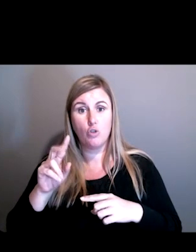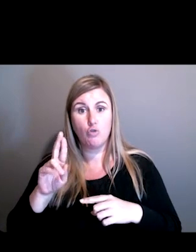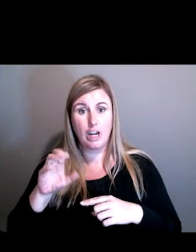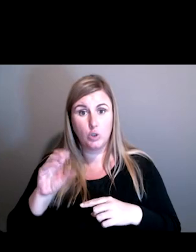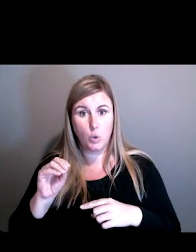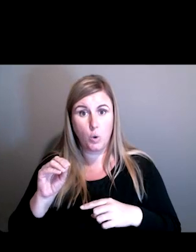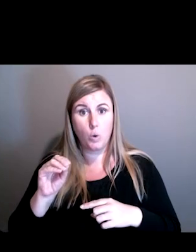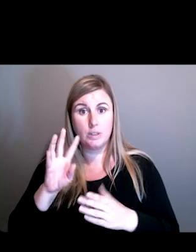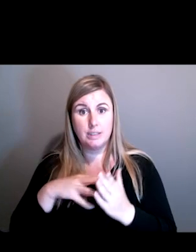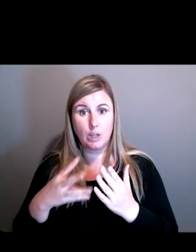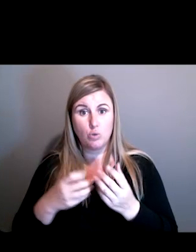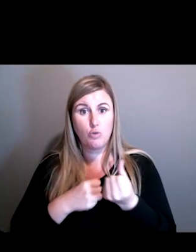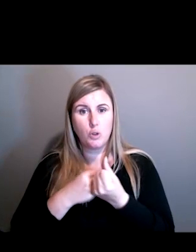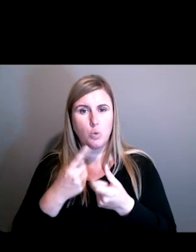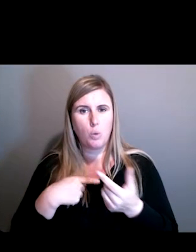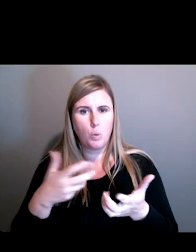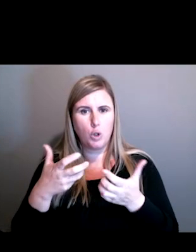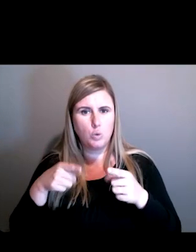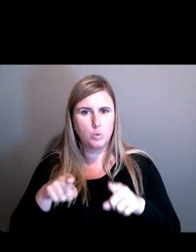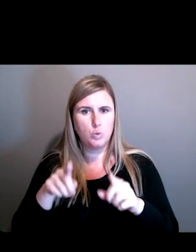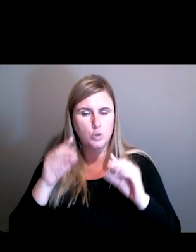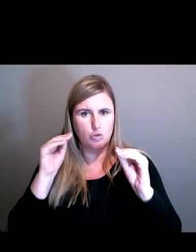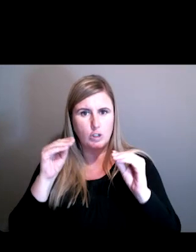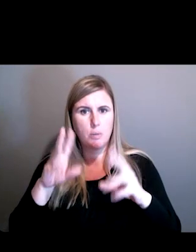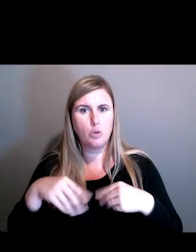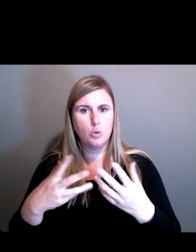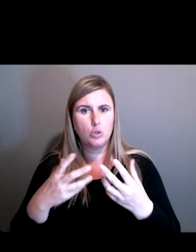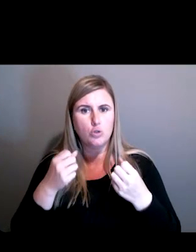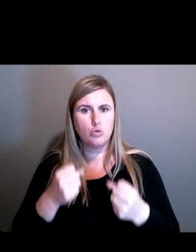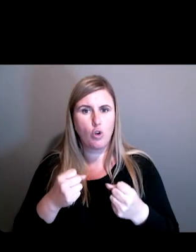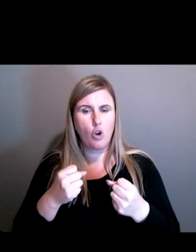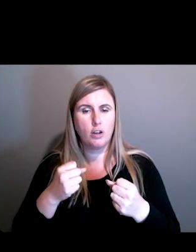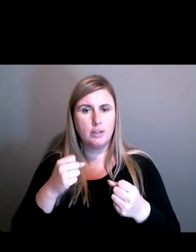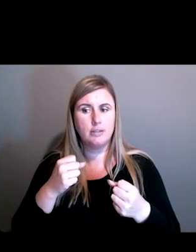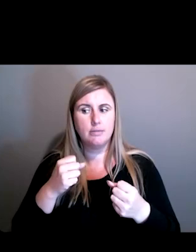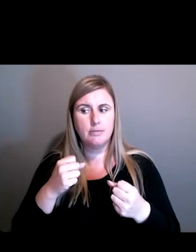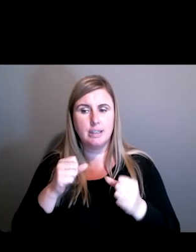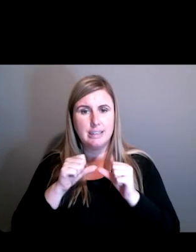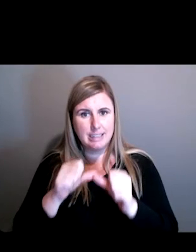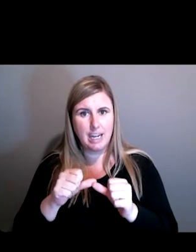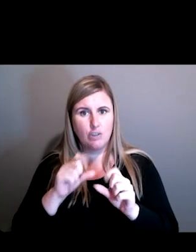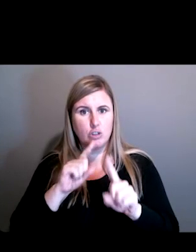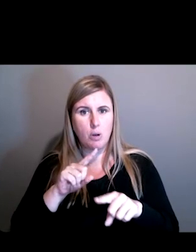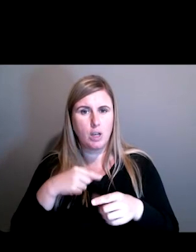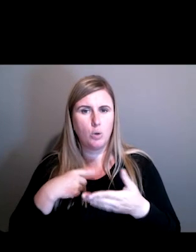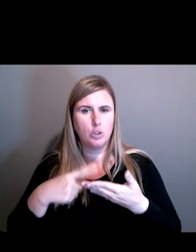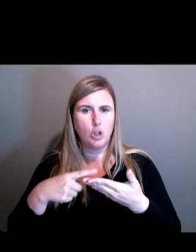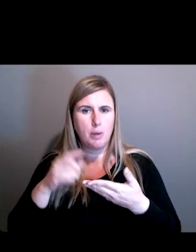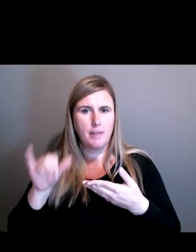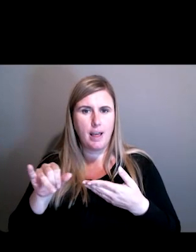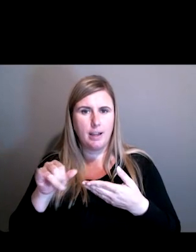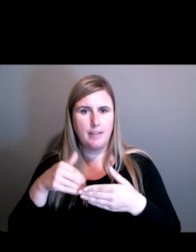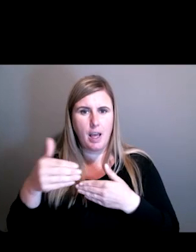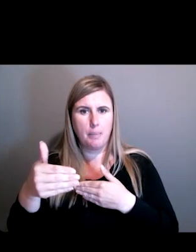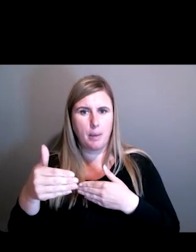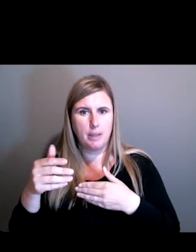ratio schedule reinforcement is what we want to use in instruction, because it produces strong and steady responses, and I'm going to talk